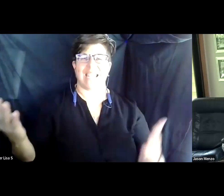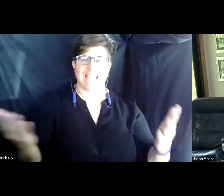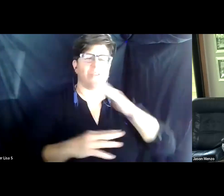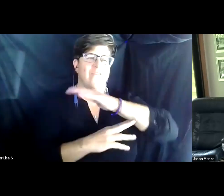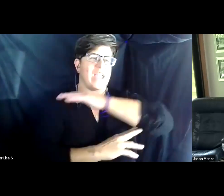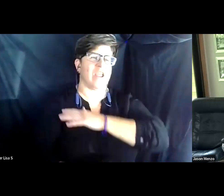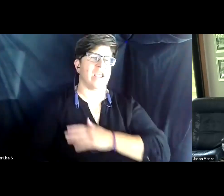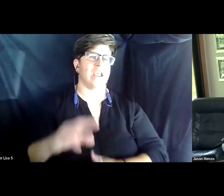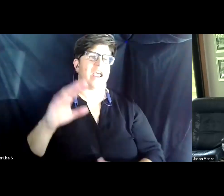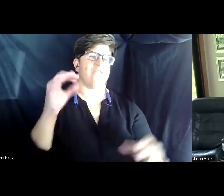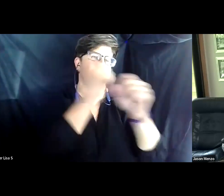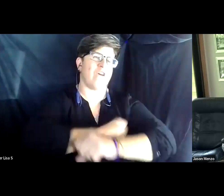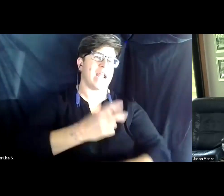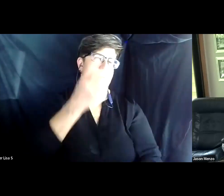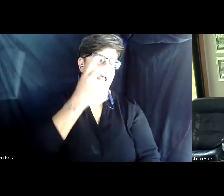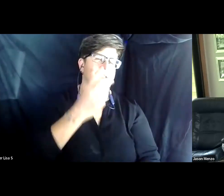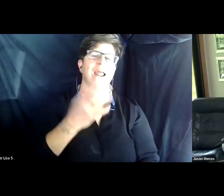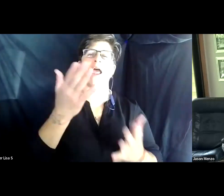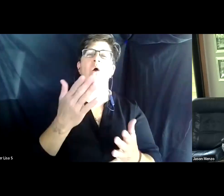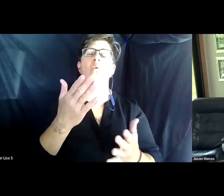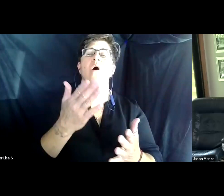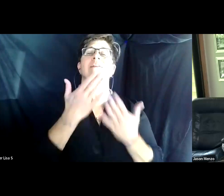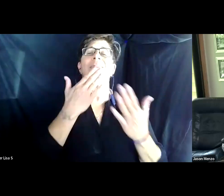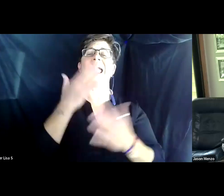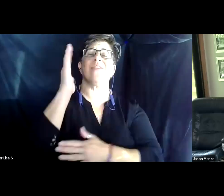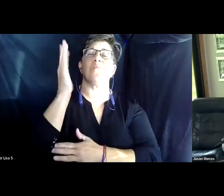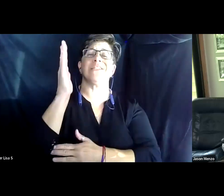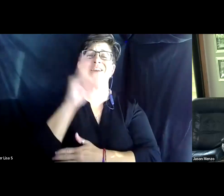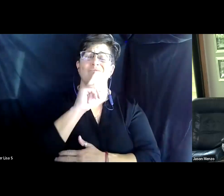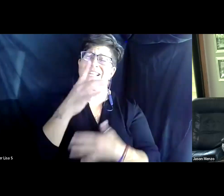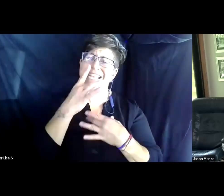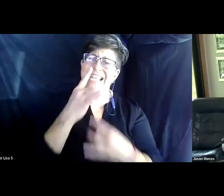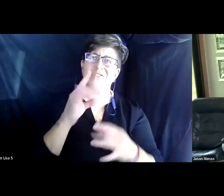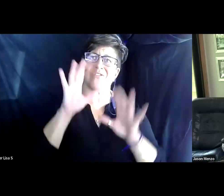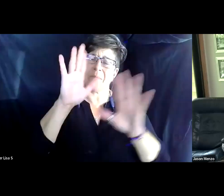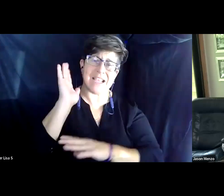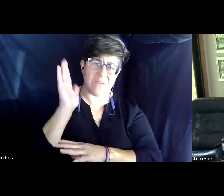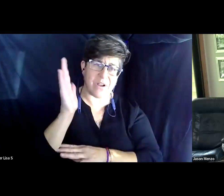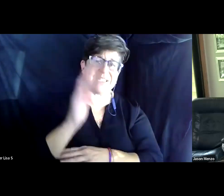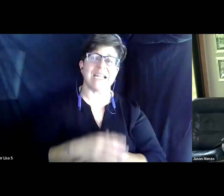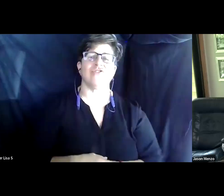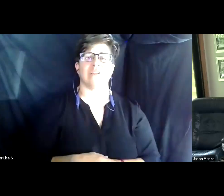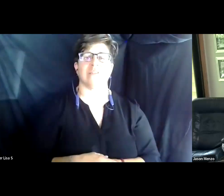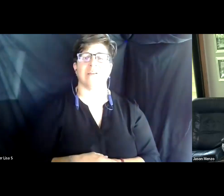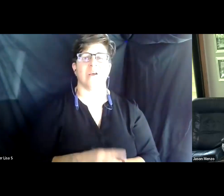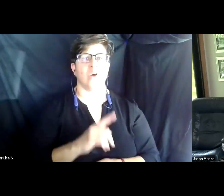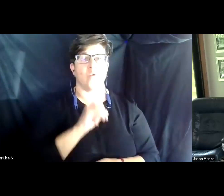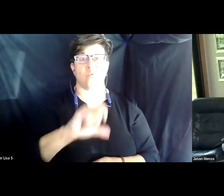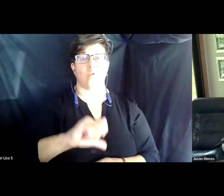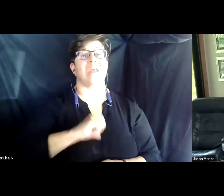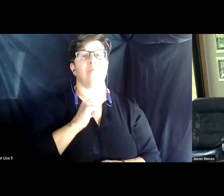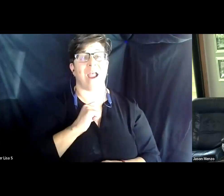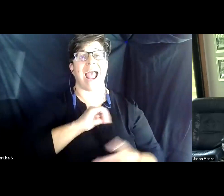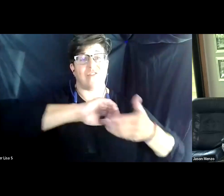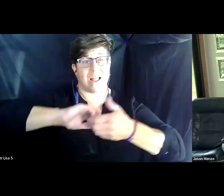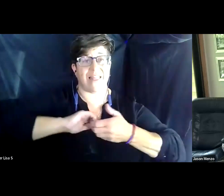I especially want to thank our presenters for their really interesting and fantastic presentations. We're super proud to collaborate with